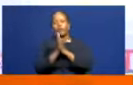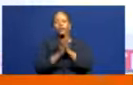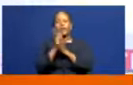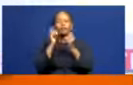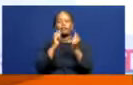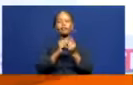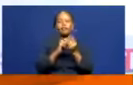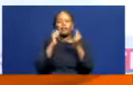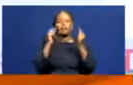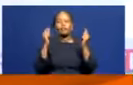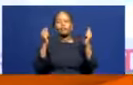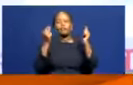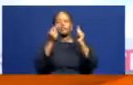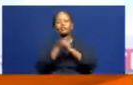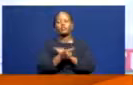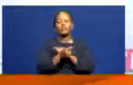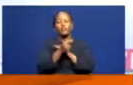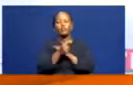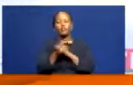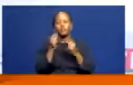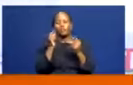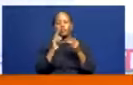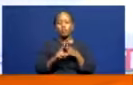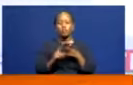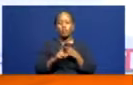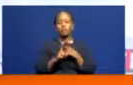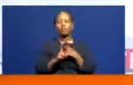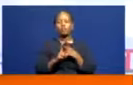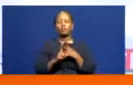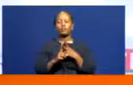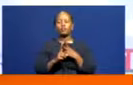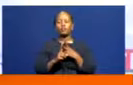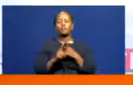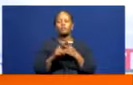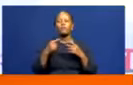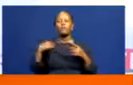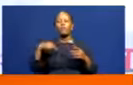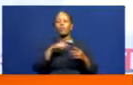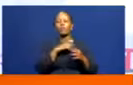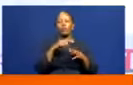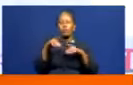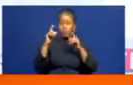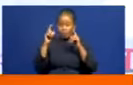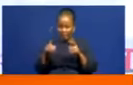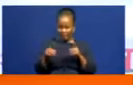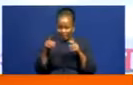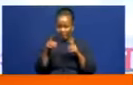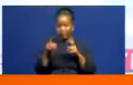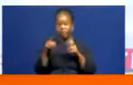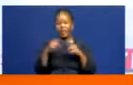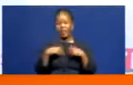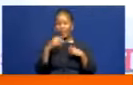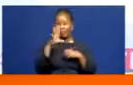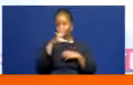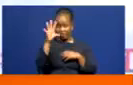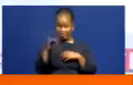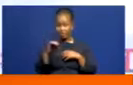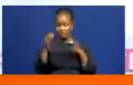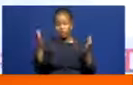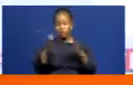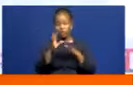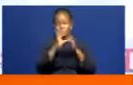understanding and tolerance across communities. Let us build Africa, a continent of unity